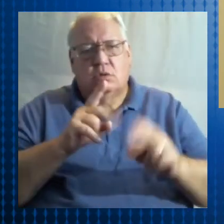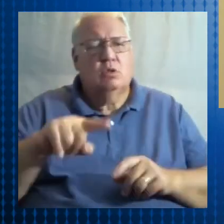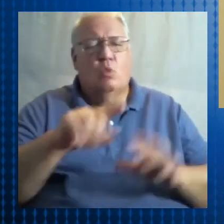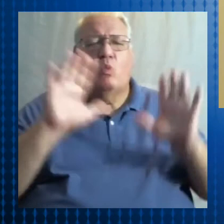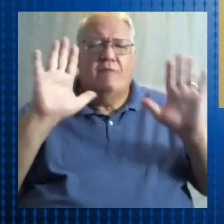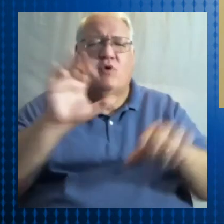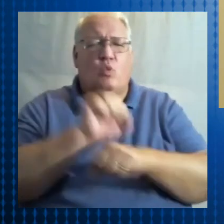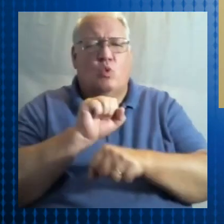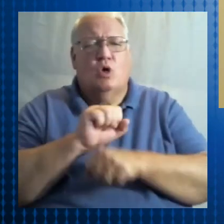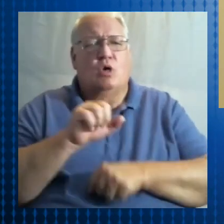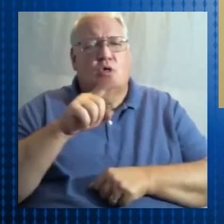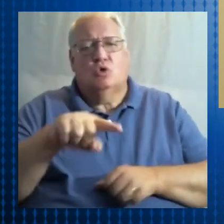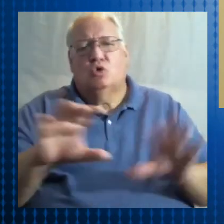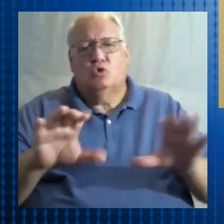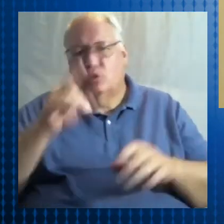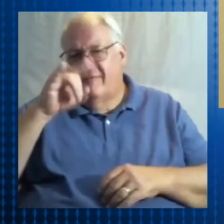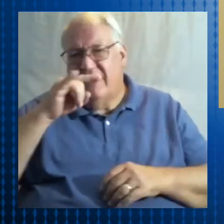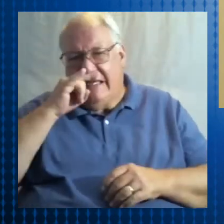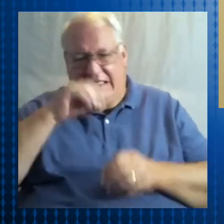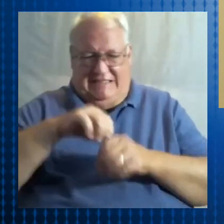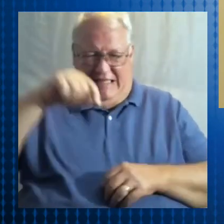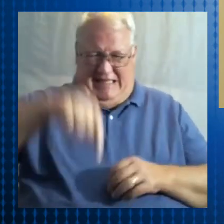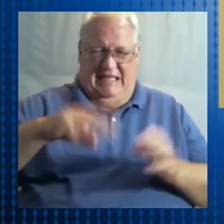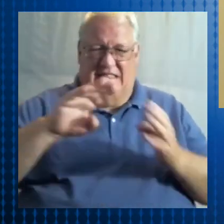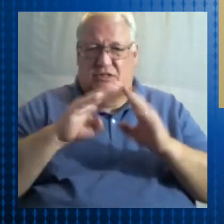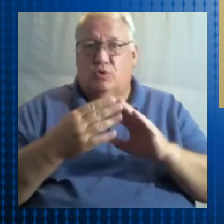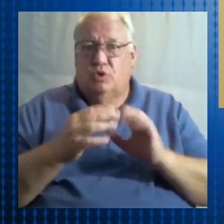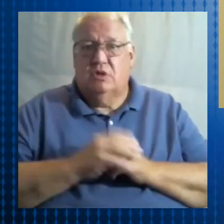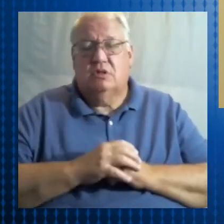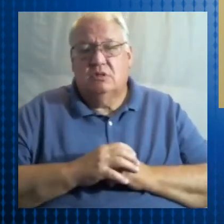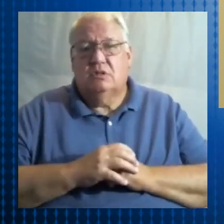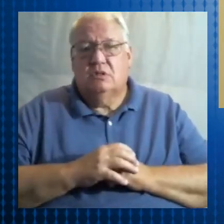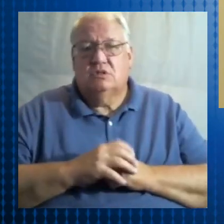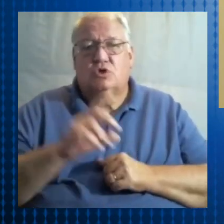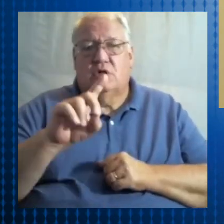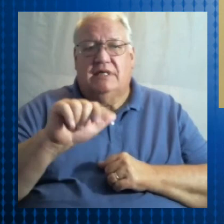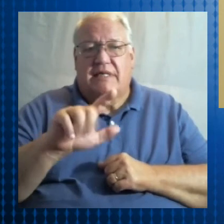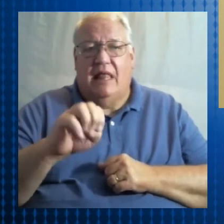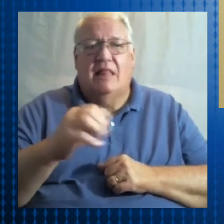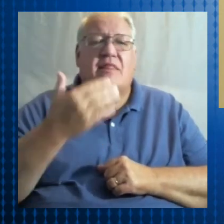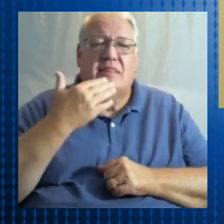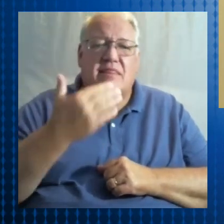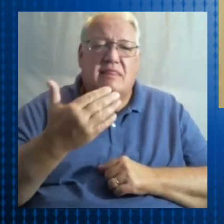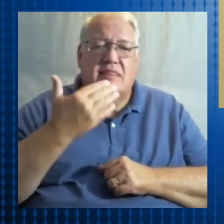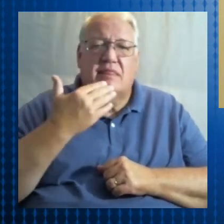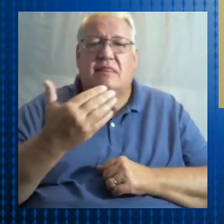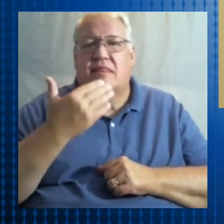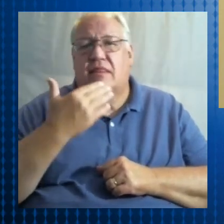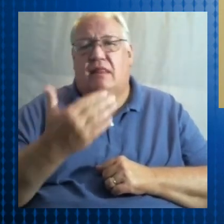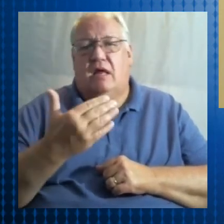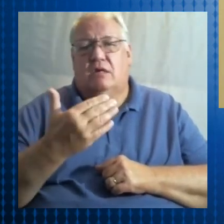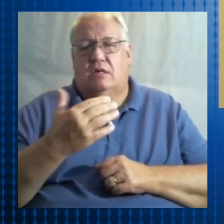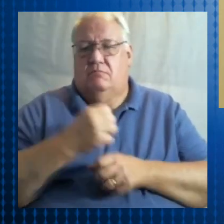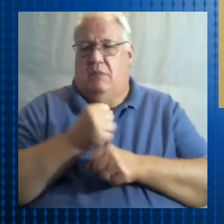all of you do for the kids in this community. And so Dale, thanks so much for making this